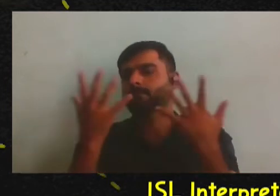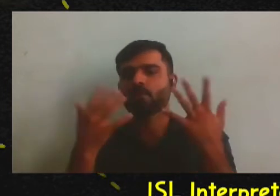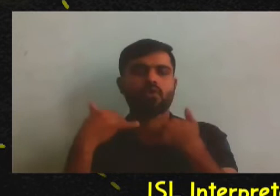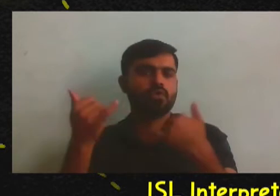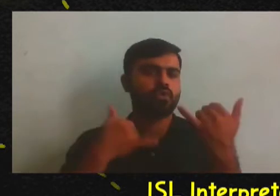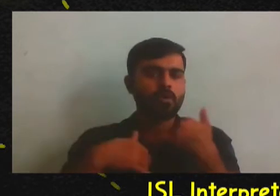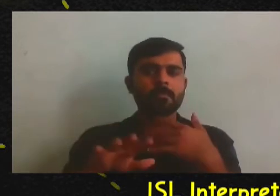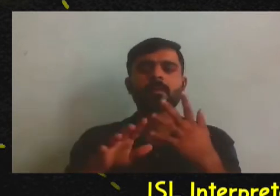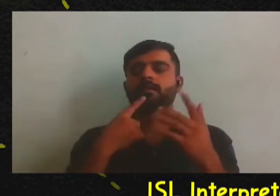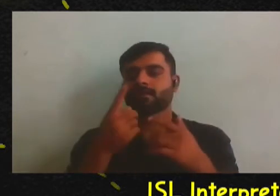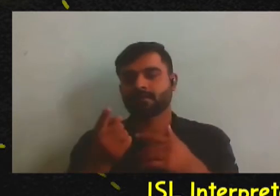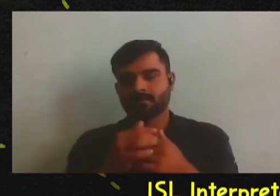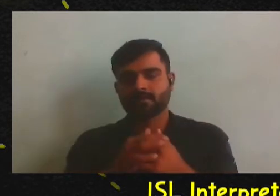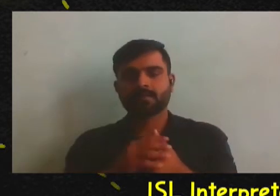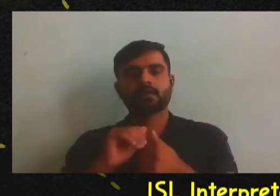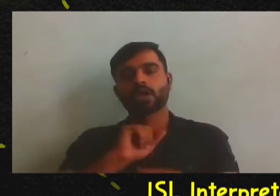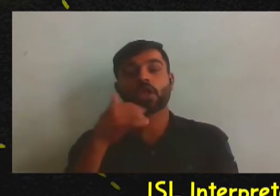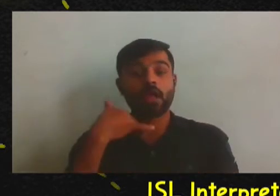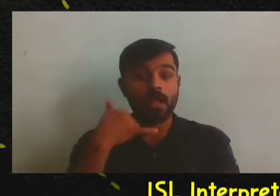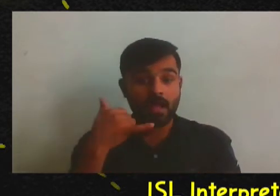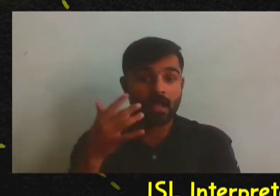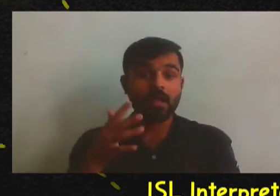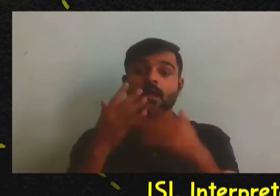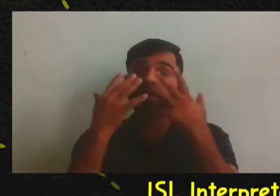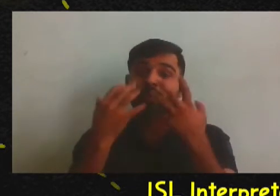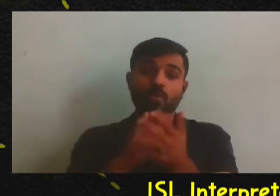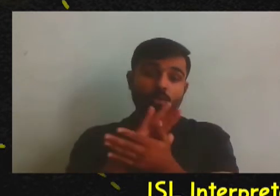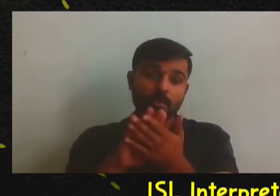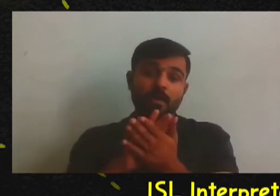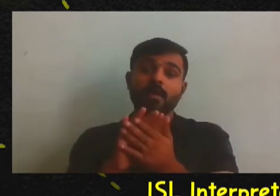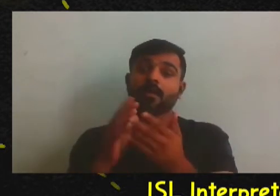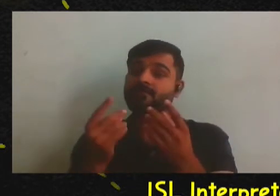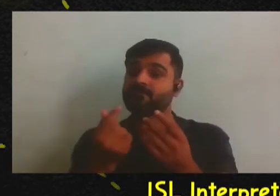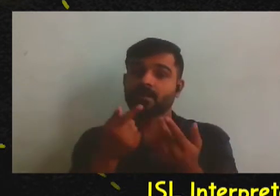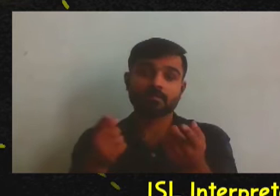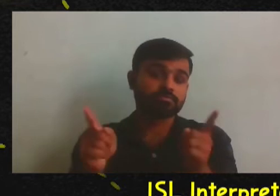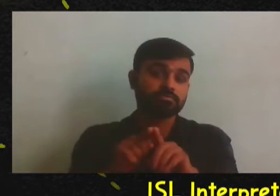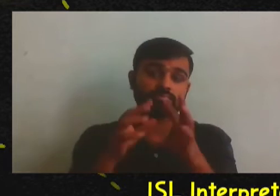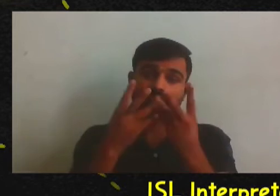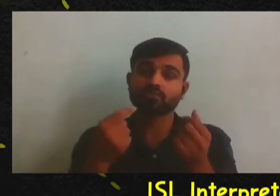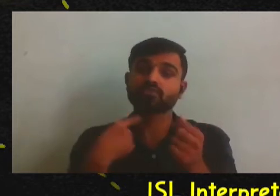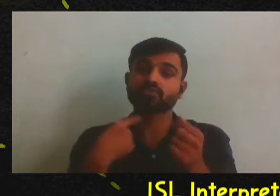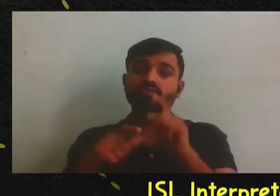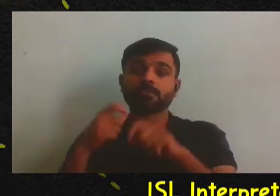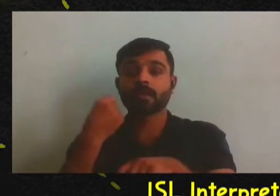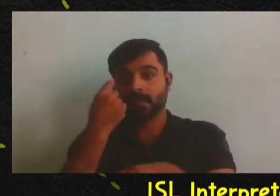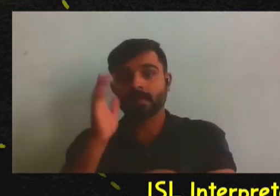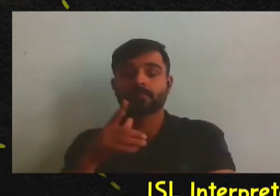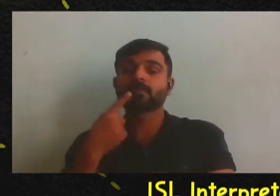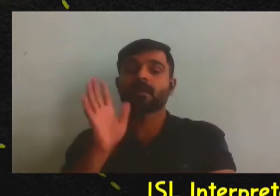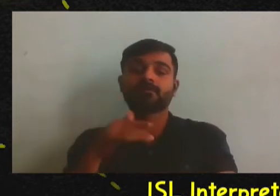like Rupsa is saying, almost every call wants an immediate solution. There are those who understand that they'll have to